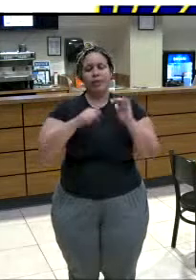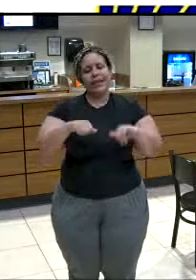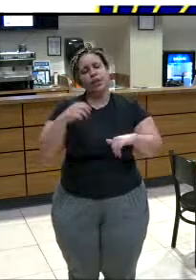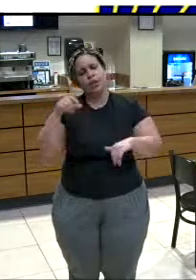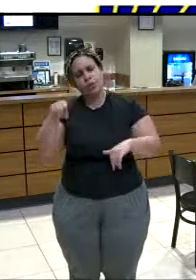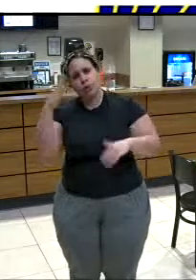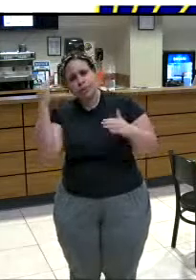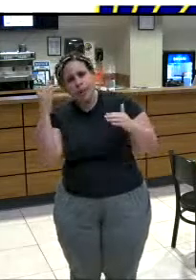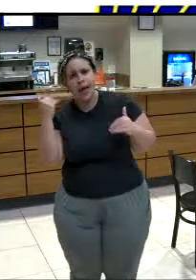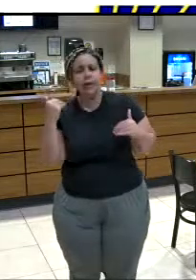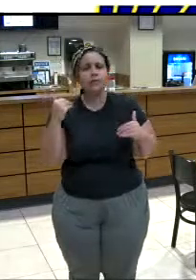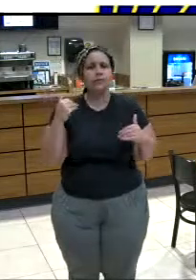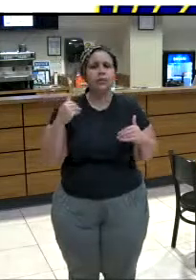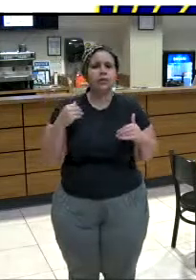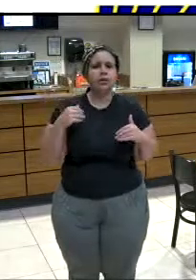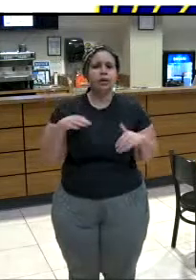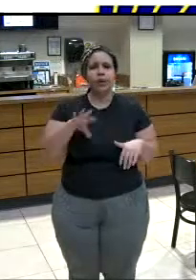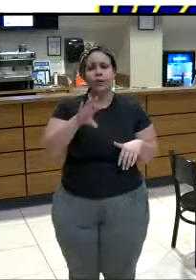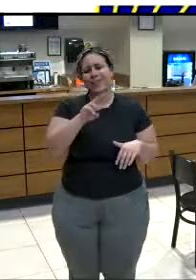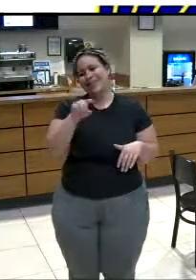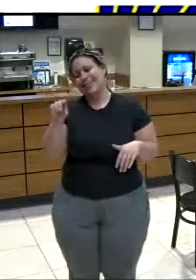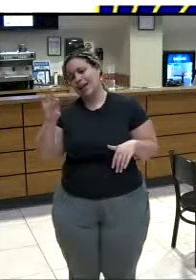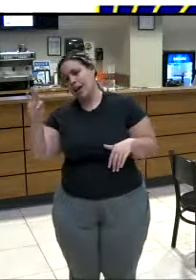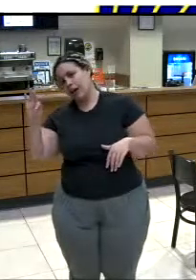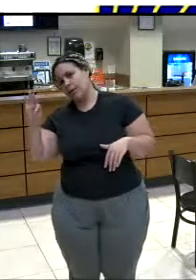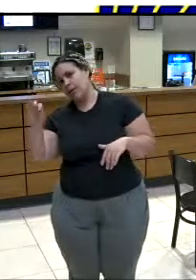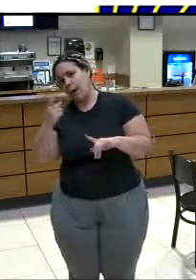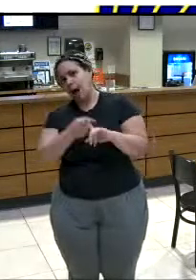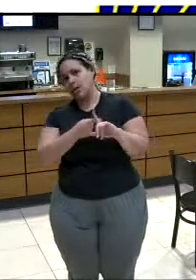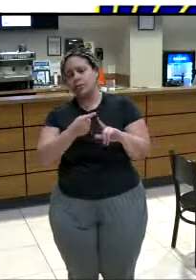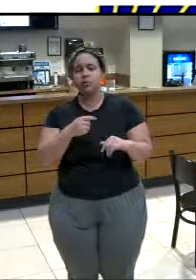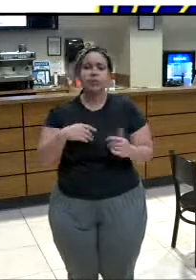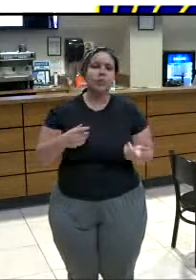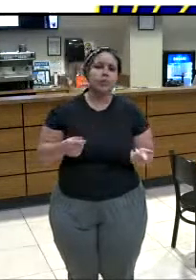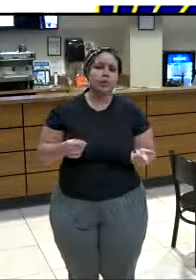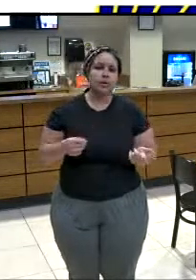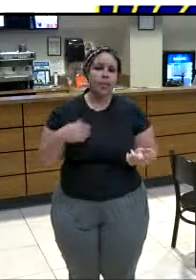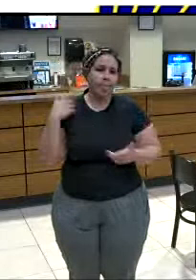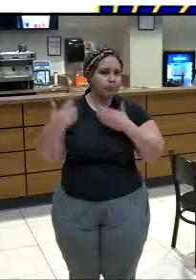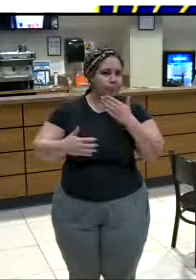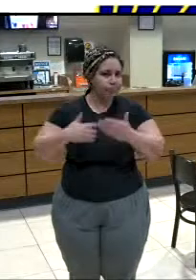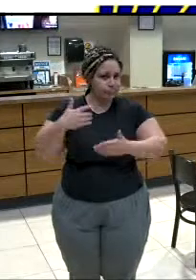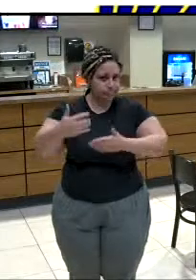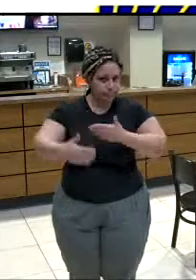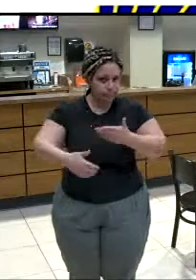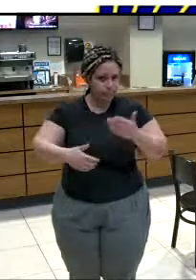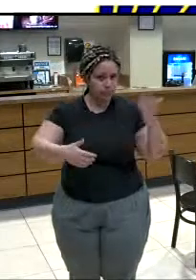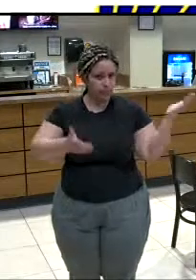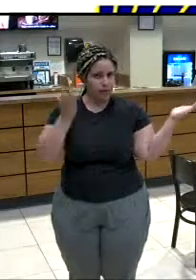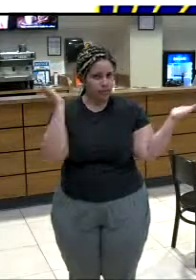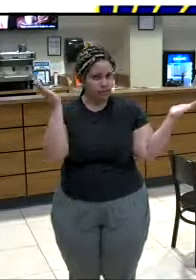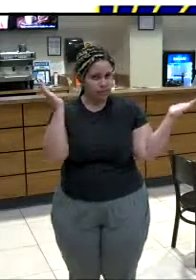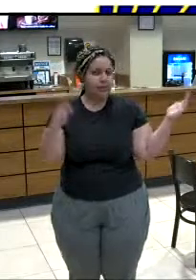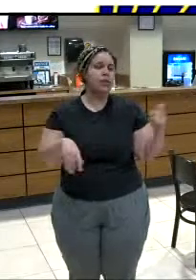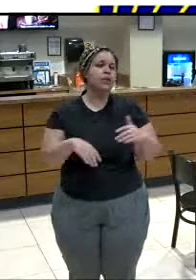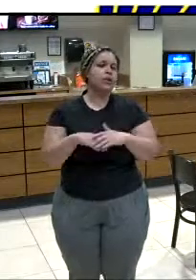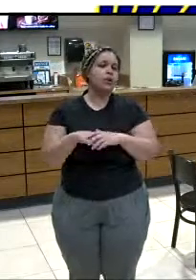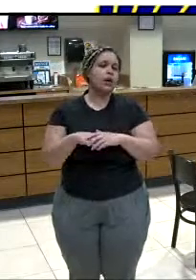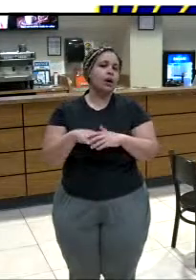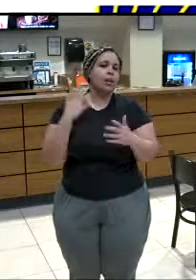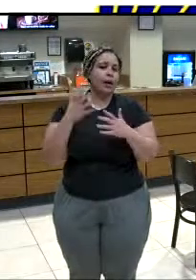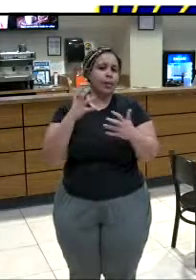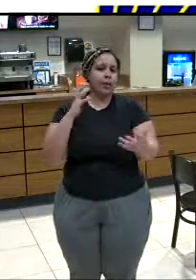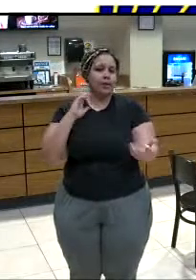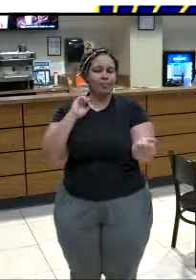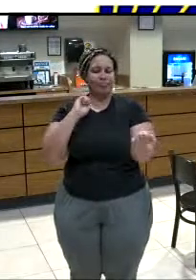on in the next 6 to 9 months? So as we go throughout these presentations, there may be adaptations to